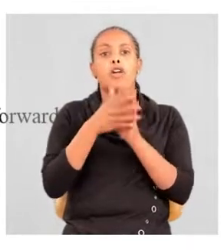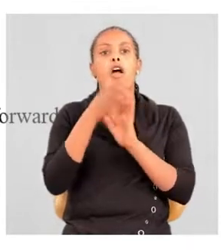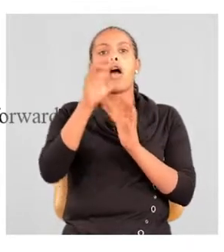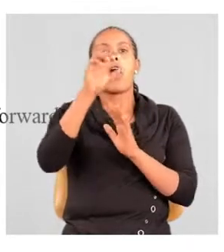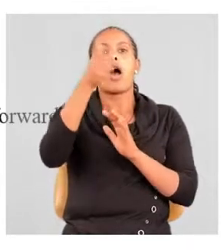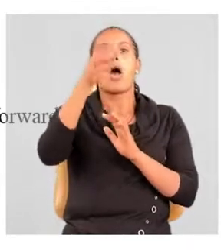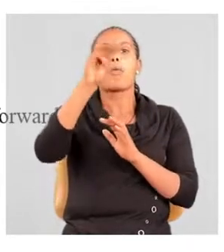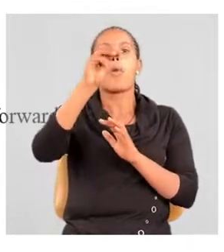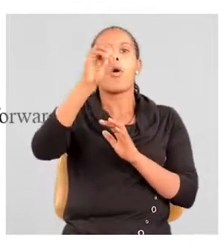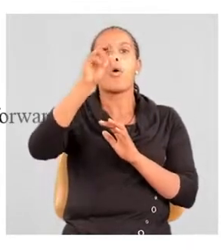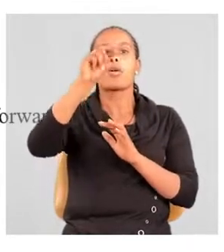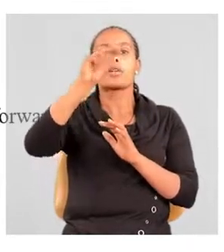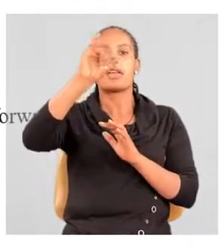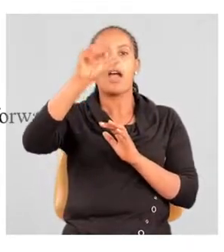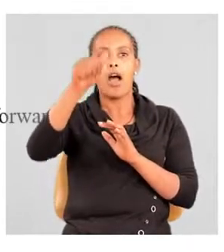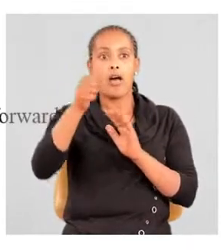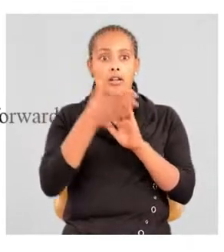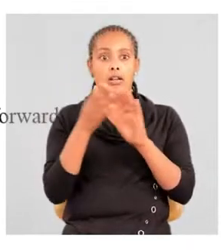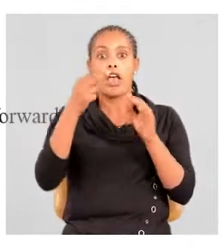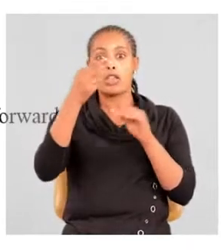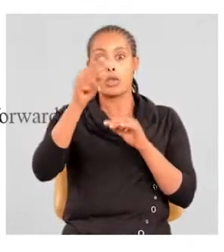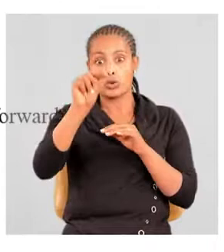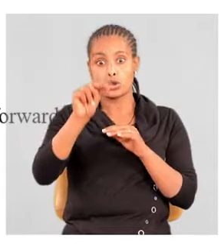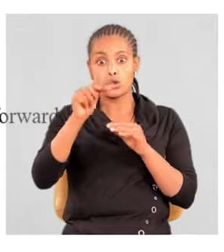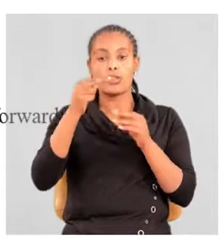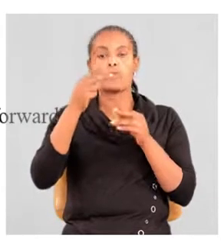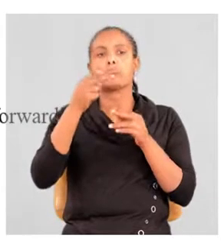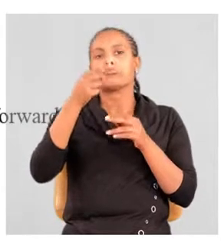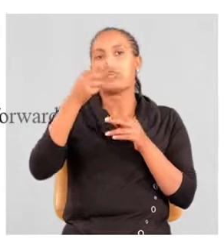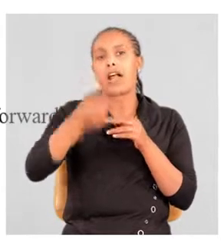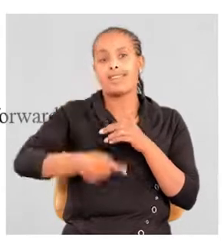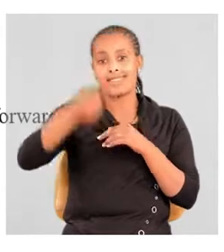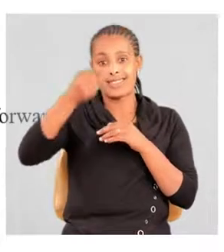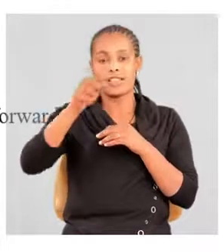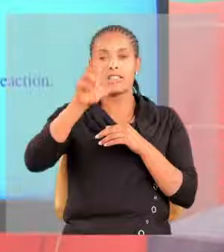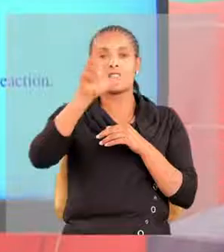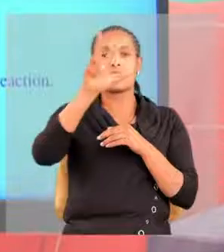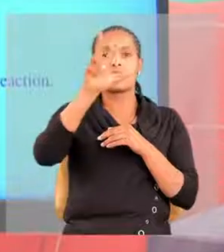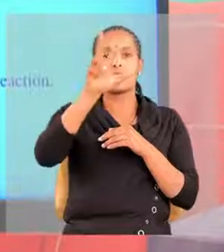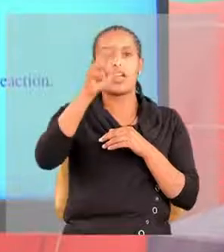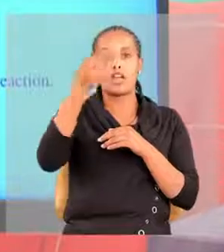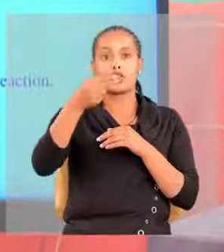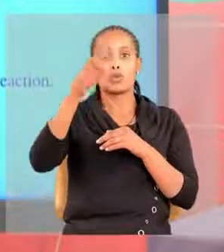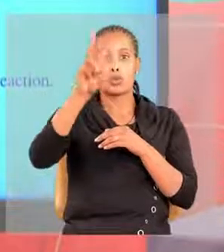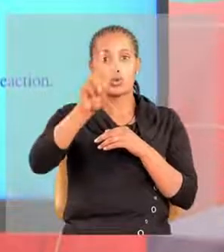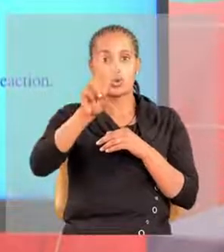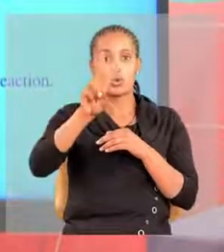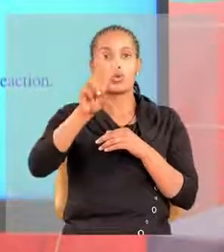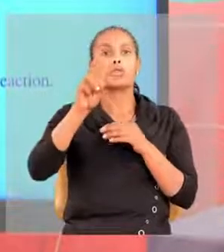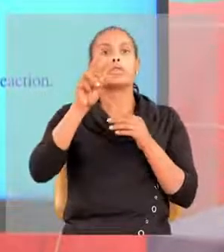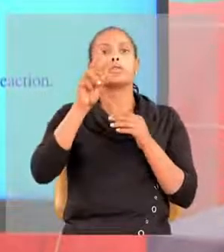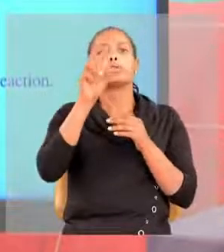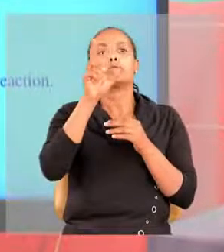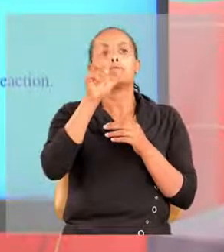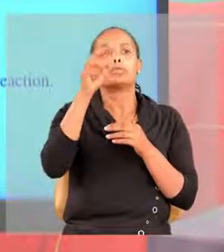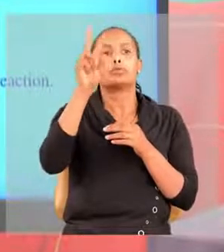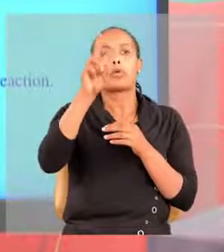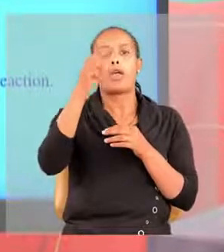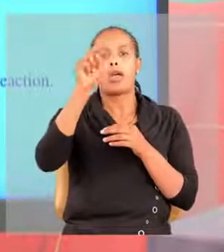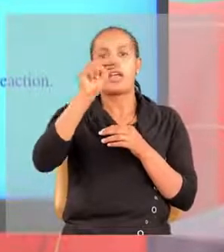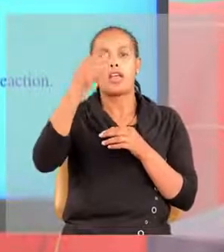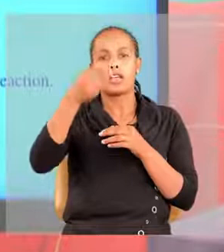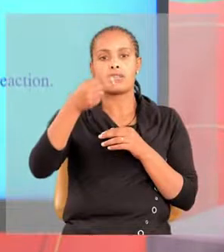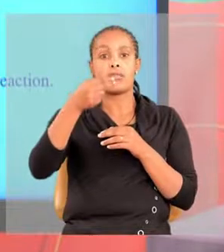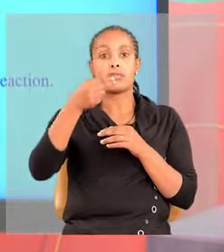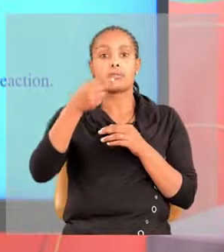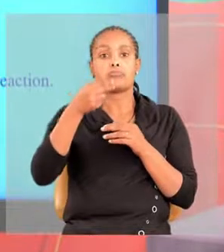from its element nitrogen gas plus 3H2 gas to form 2NH3 gas,